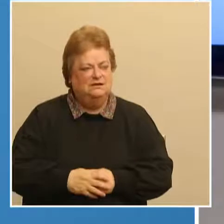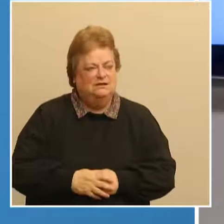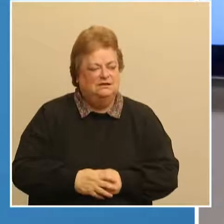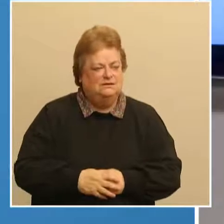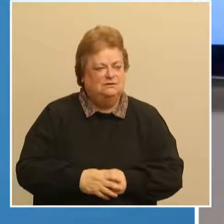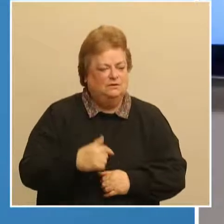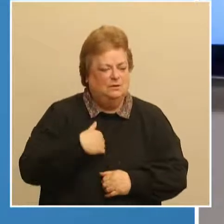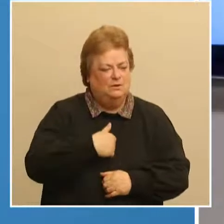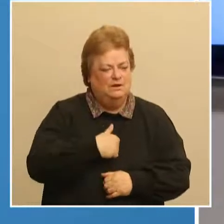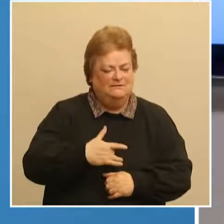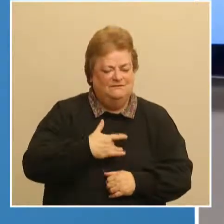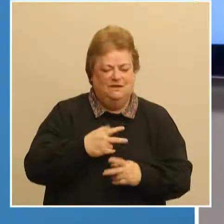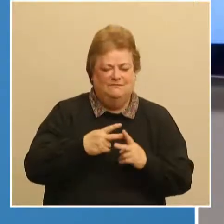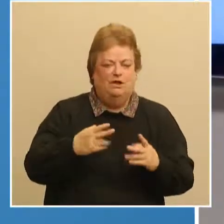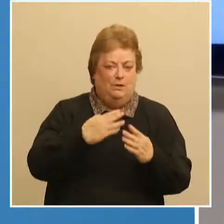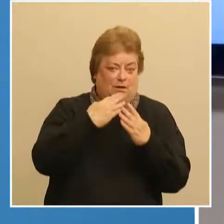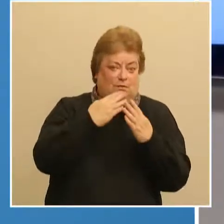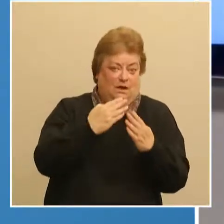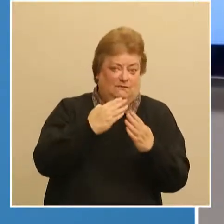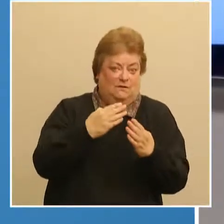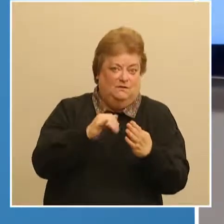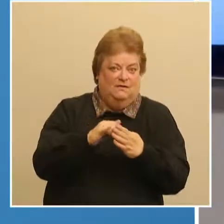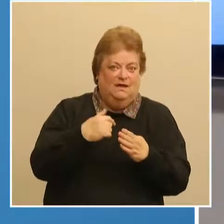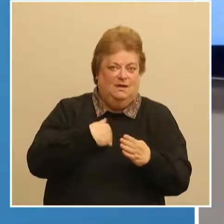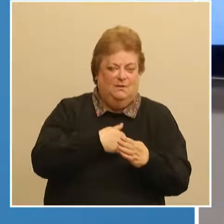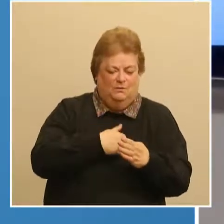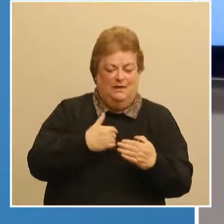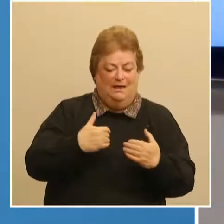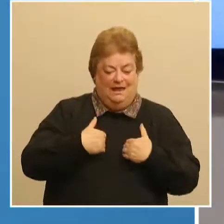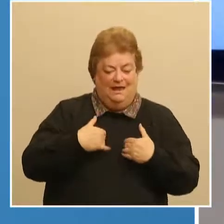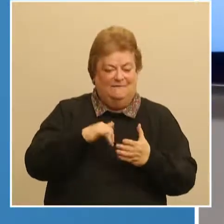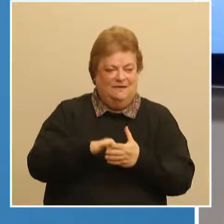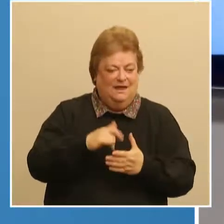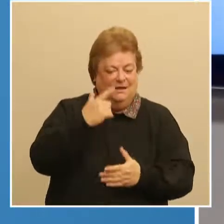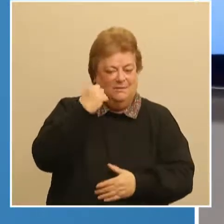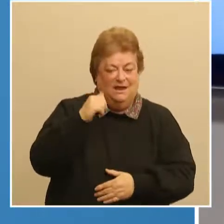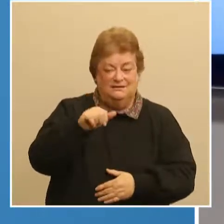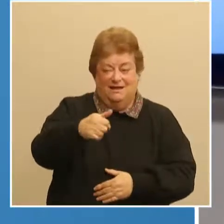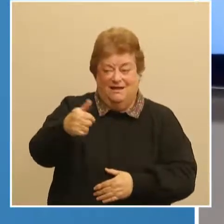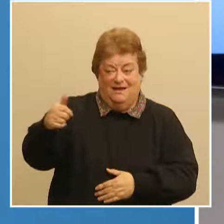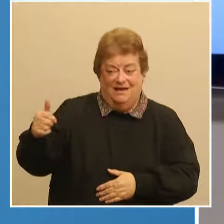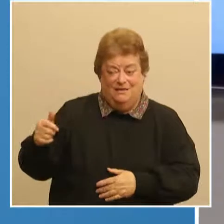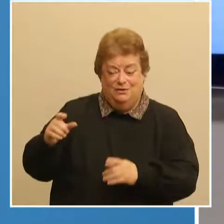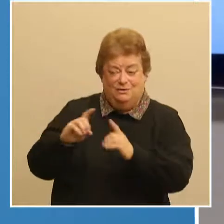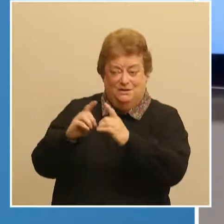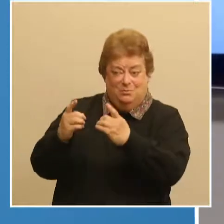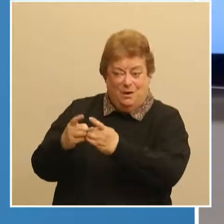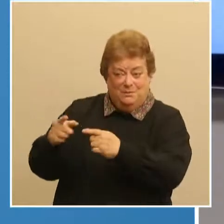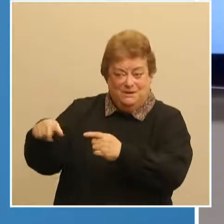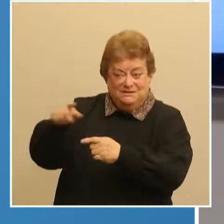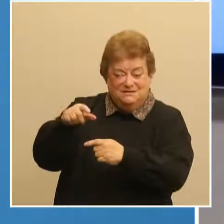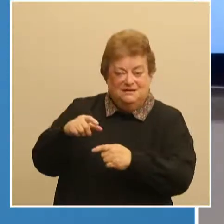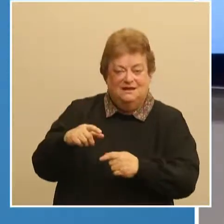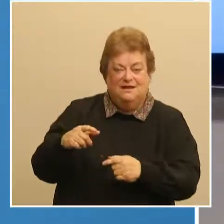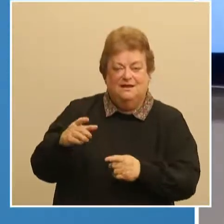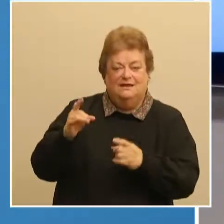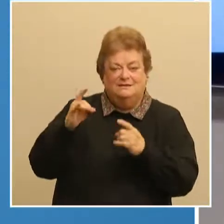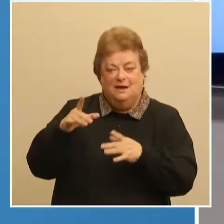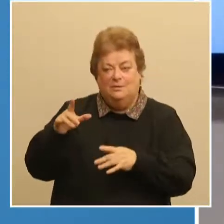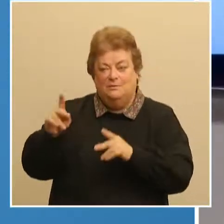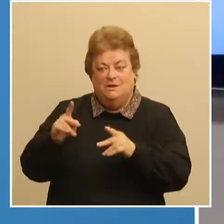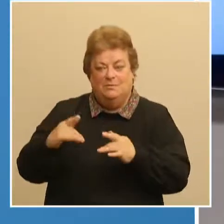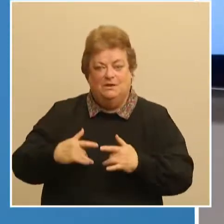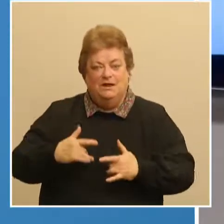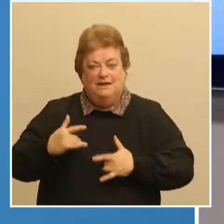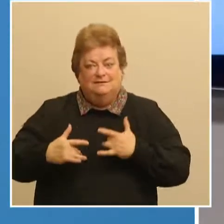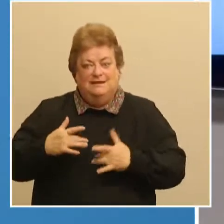we just feel very grateful that we're able to have that, because for those other departments, it was terrible for people who had their hopes up to get